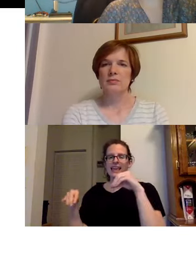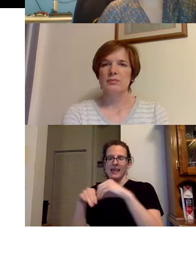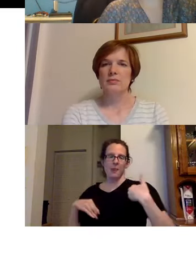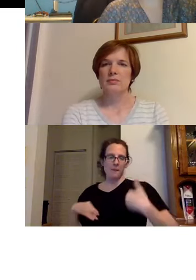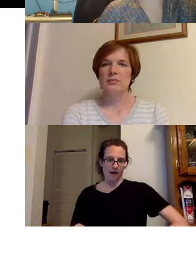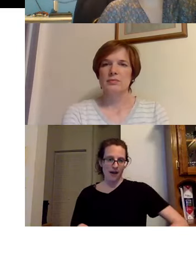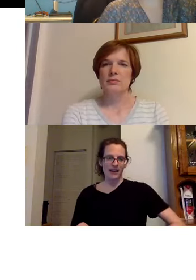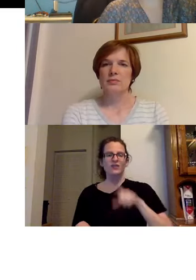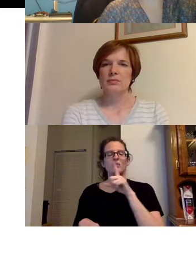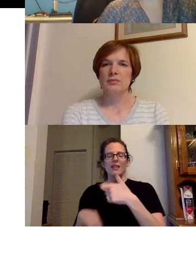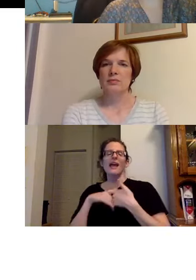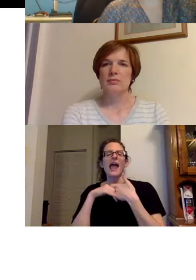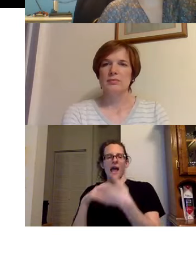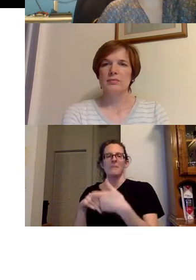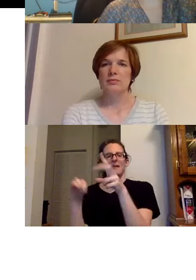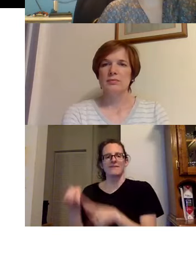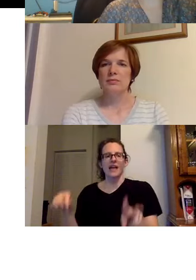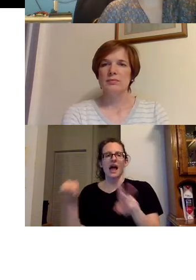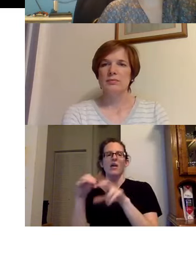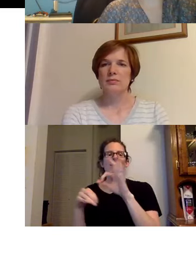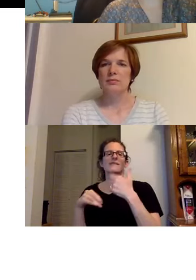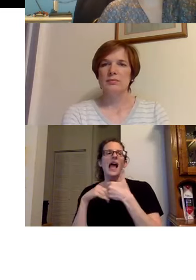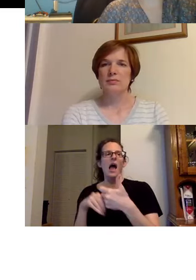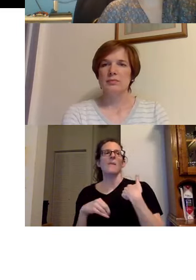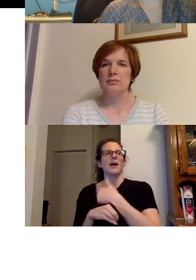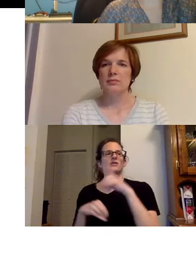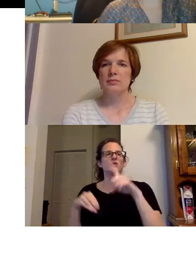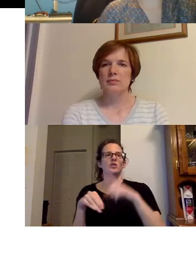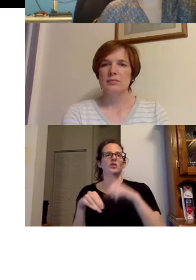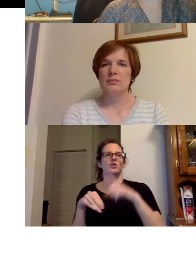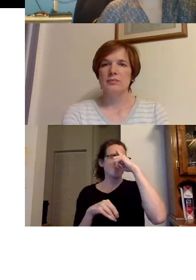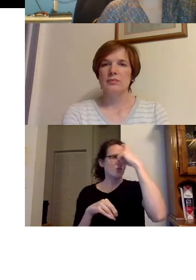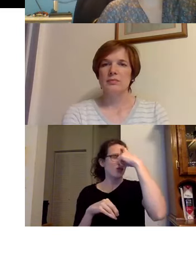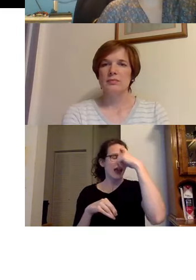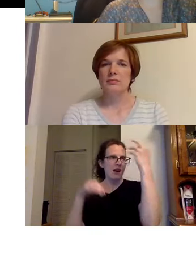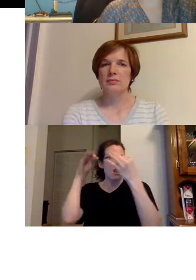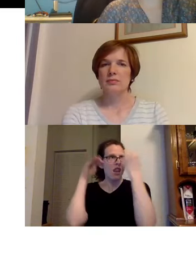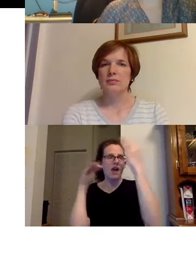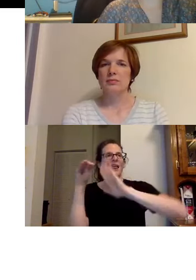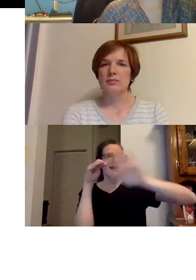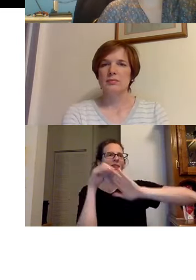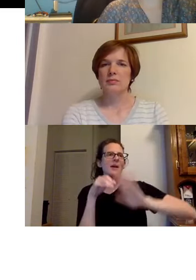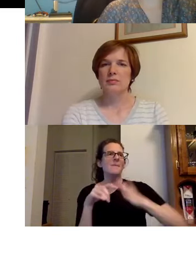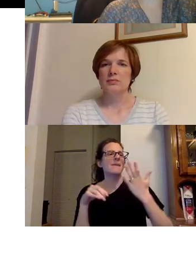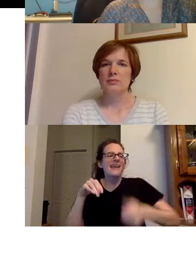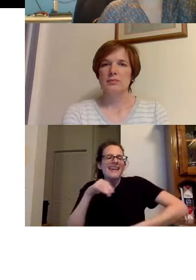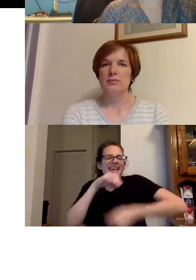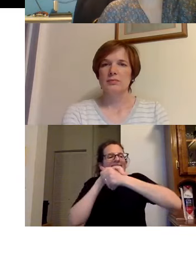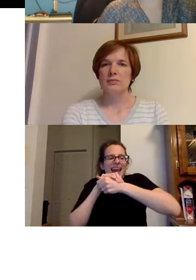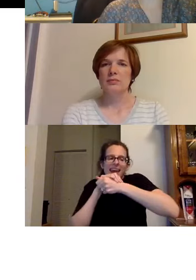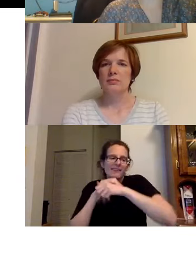be of amazing value in helping us to clear ourselves from unconscious or hidden emotional